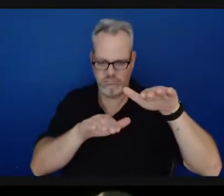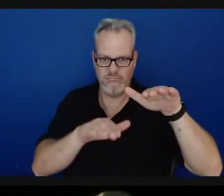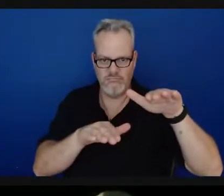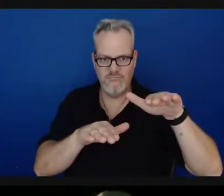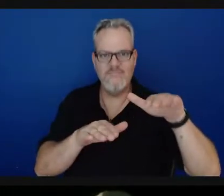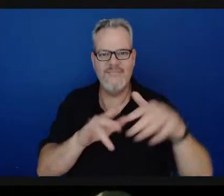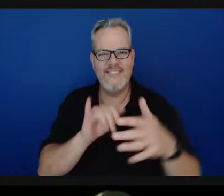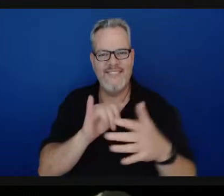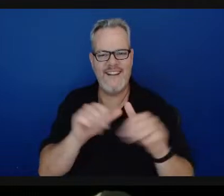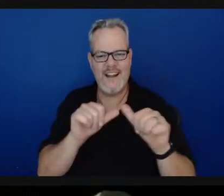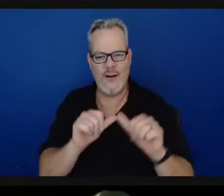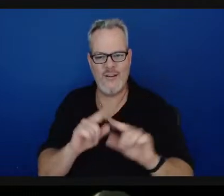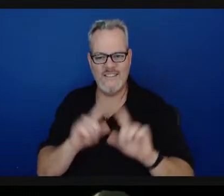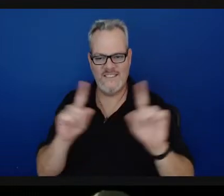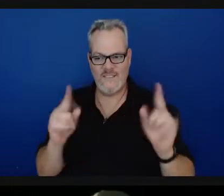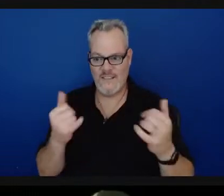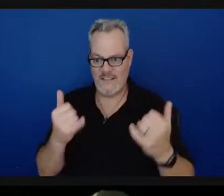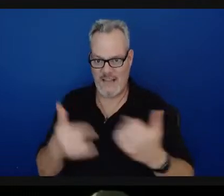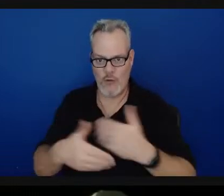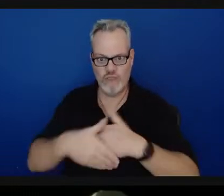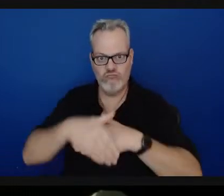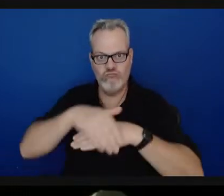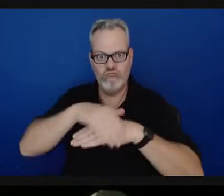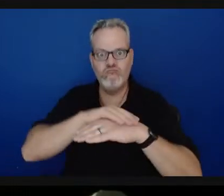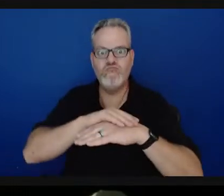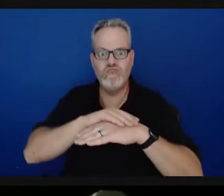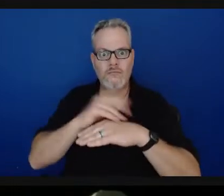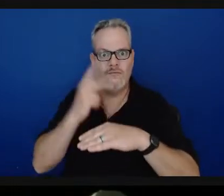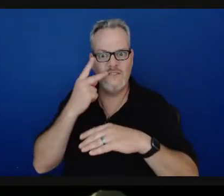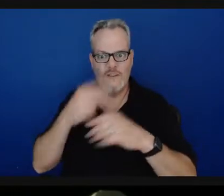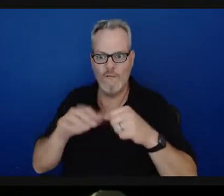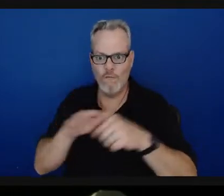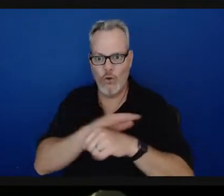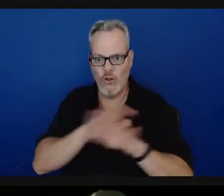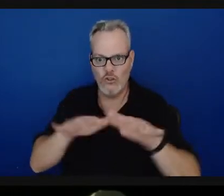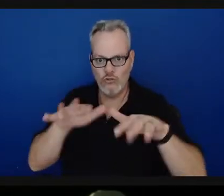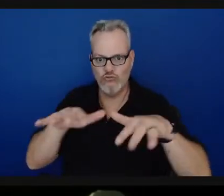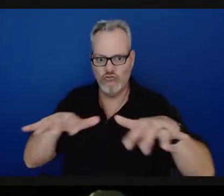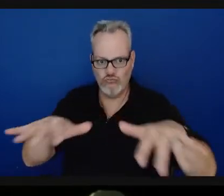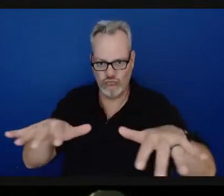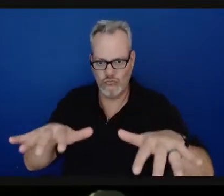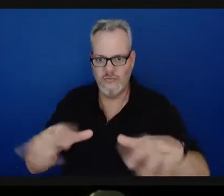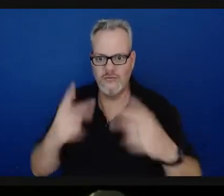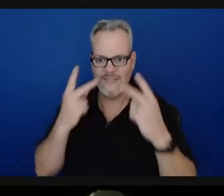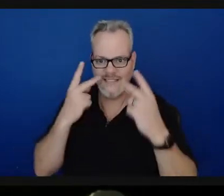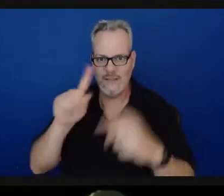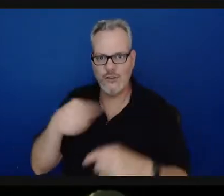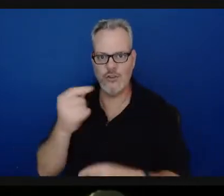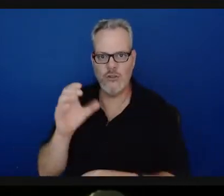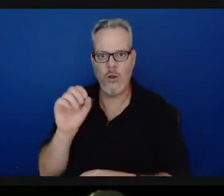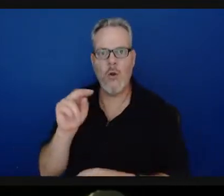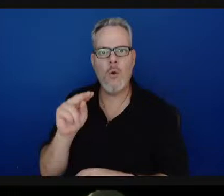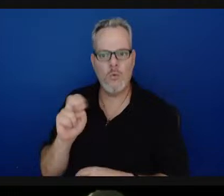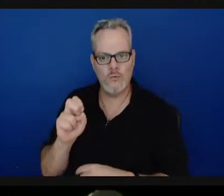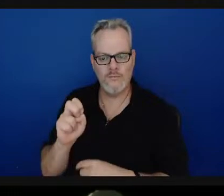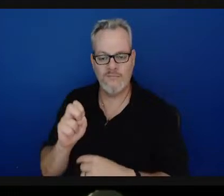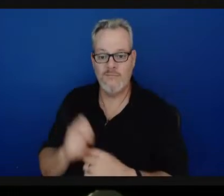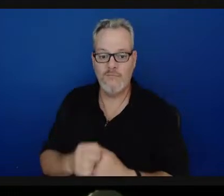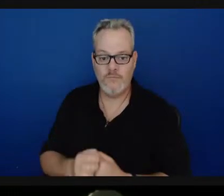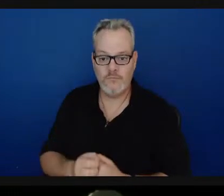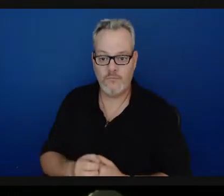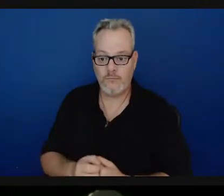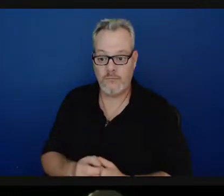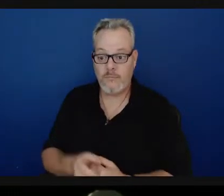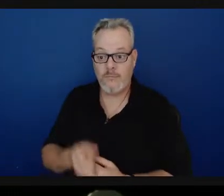only the cone is visible above that lava flow. Here you see the